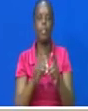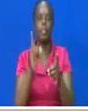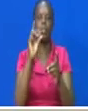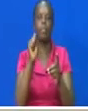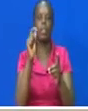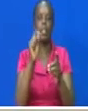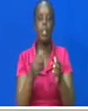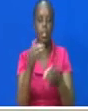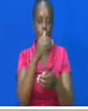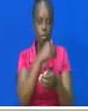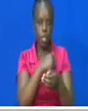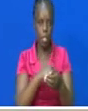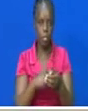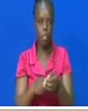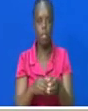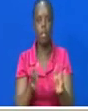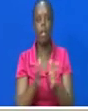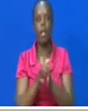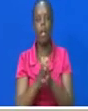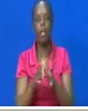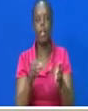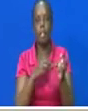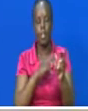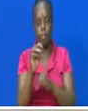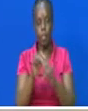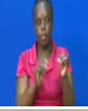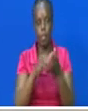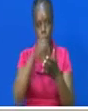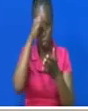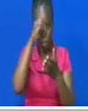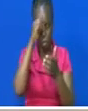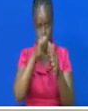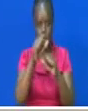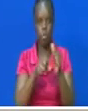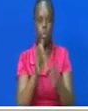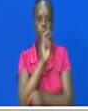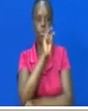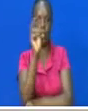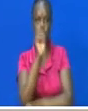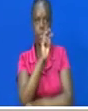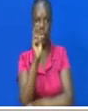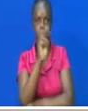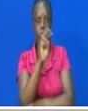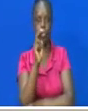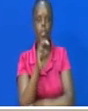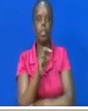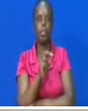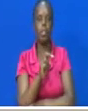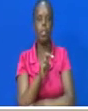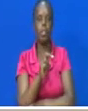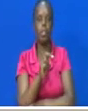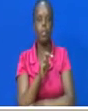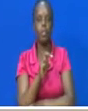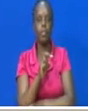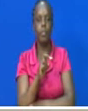as well. And the methods that we talked about are observation, that is where you look and